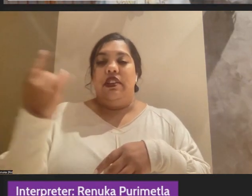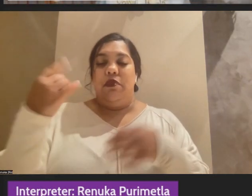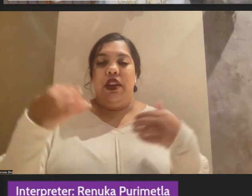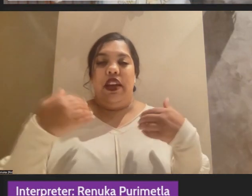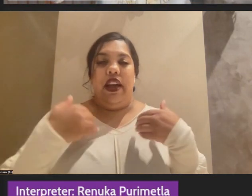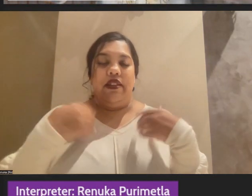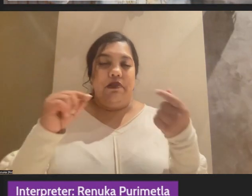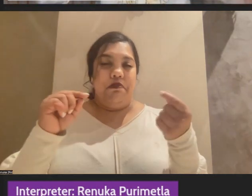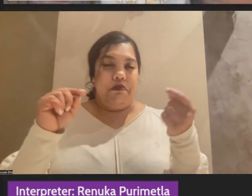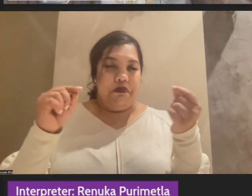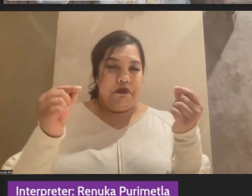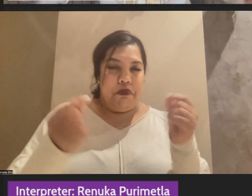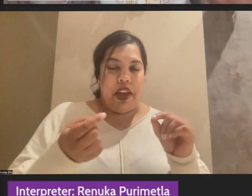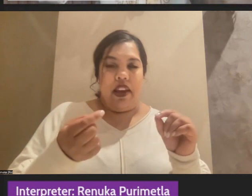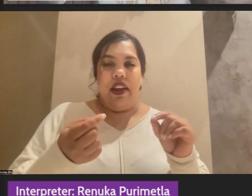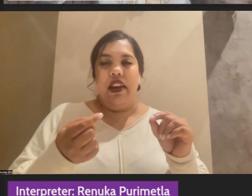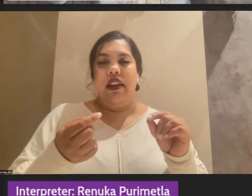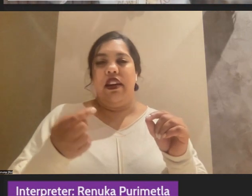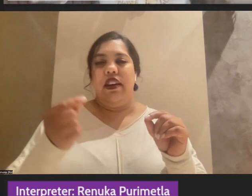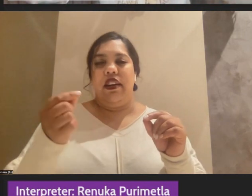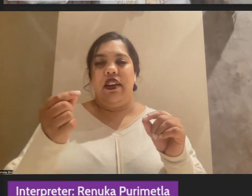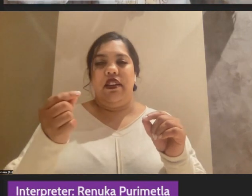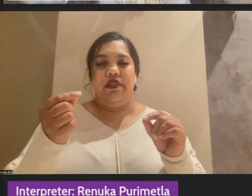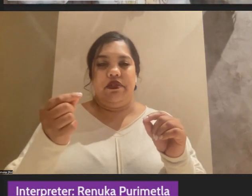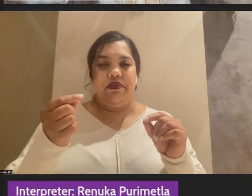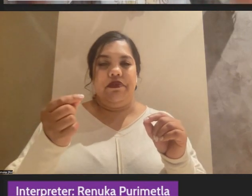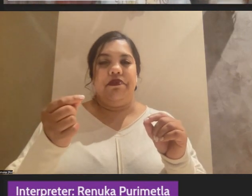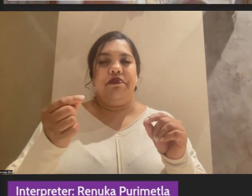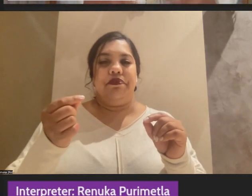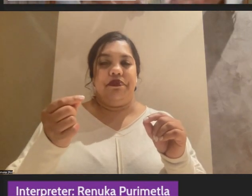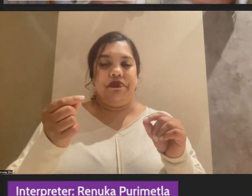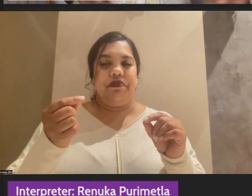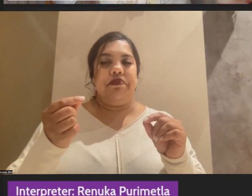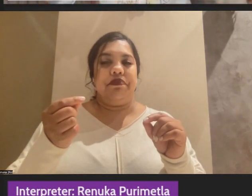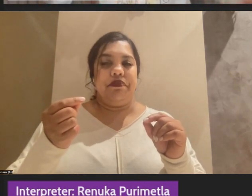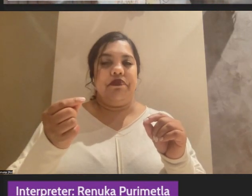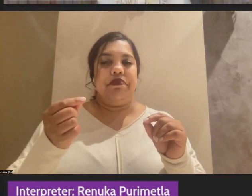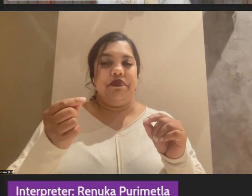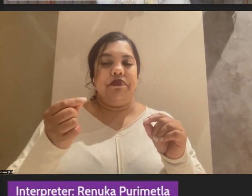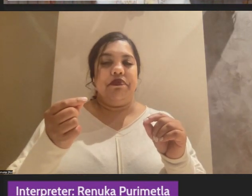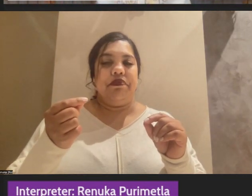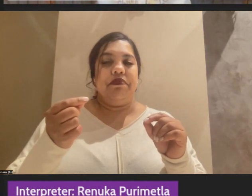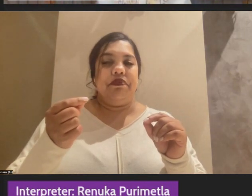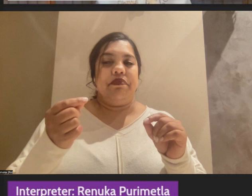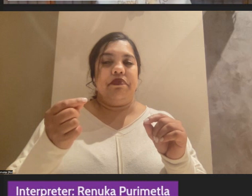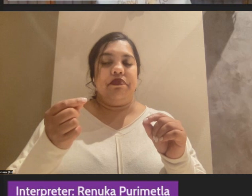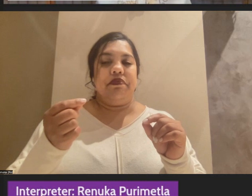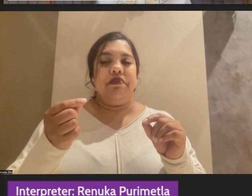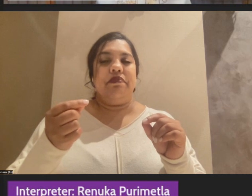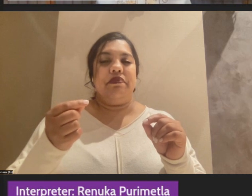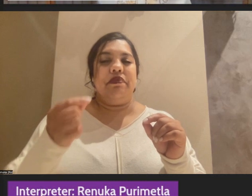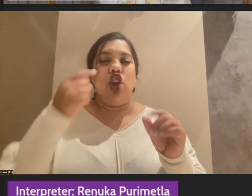feast of, and he goes into certain scriptural phraseology here, the real feast of the tabernacle of